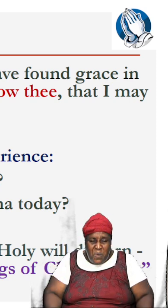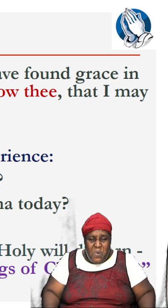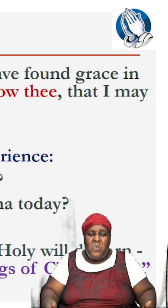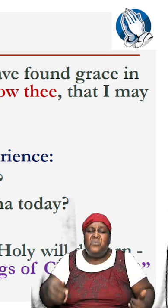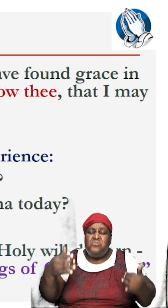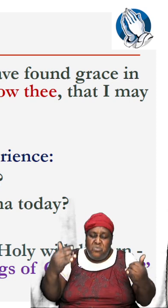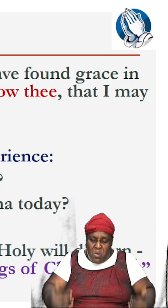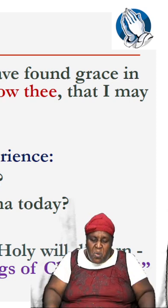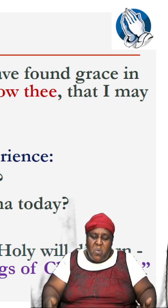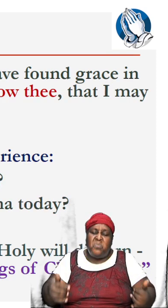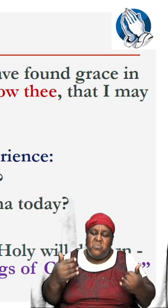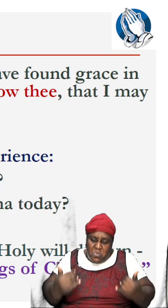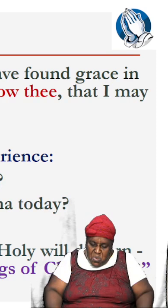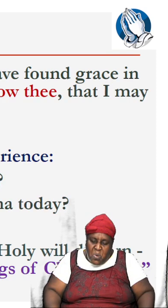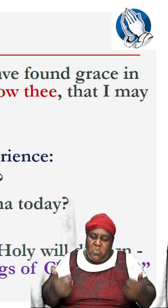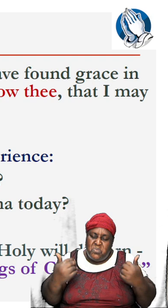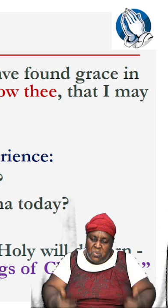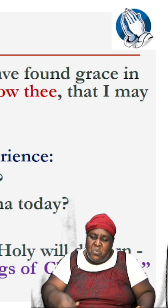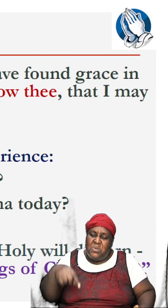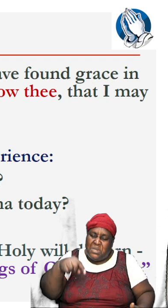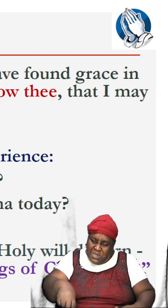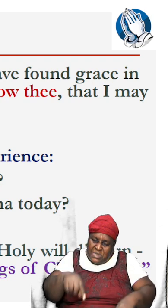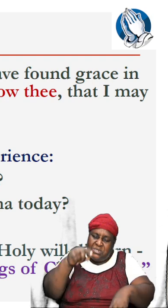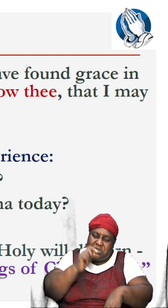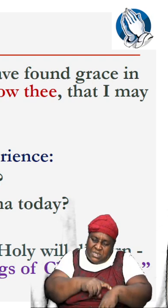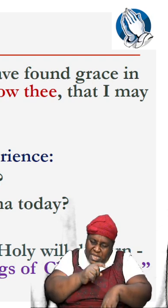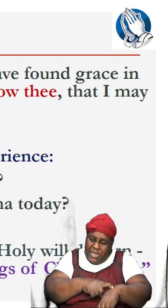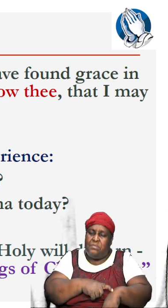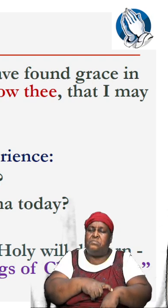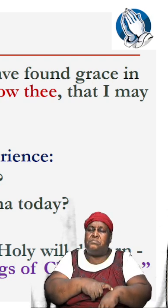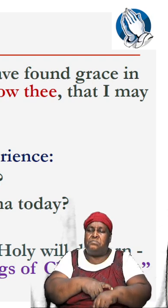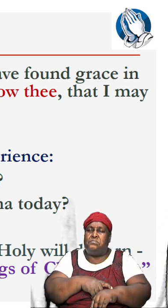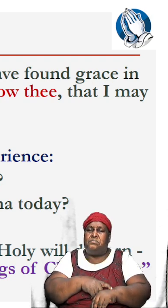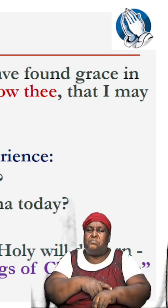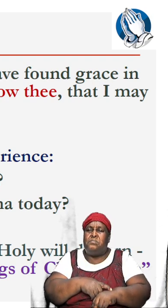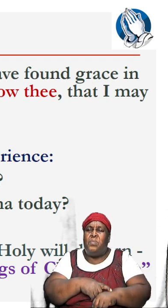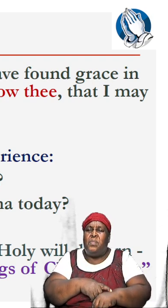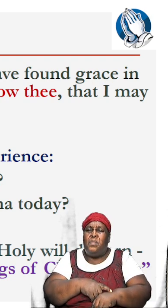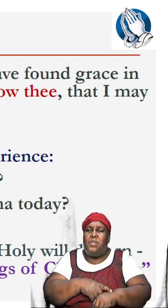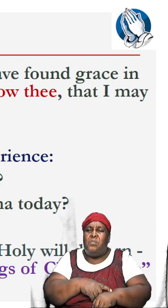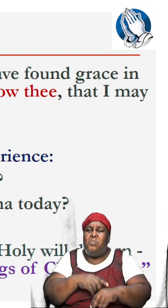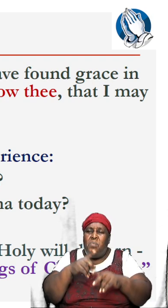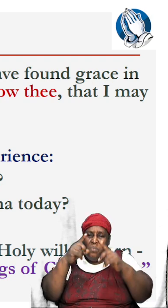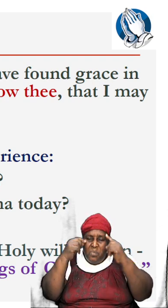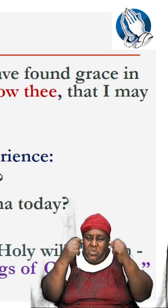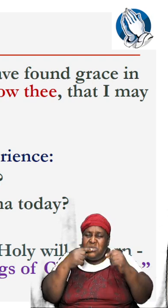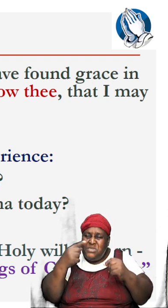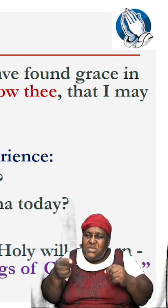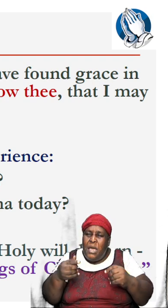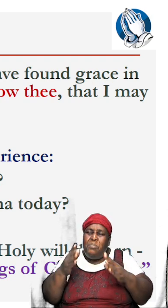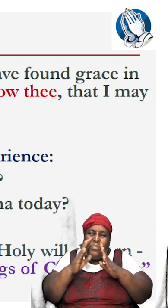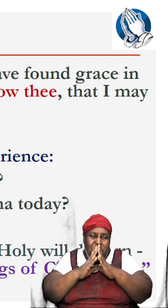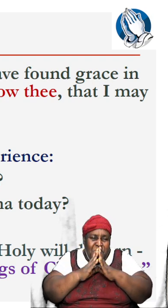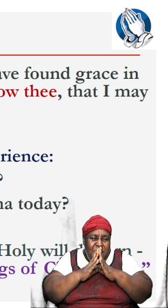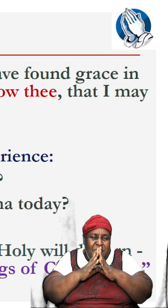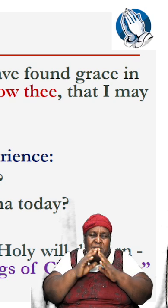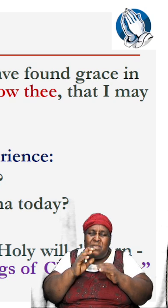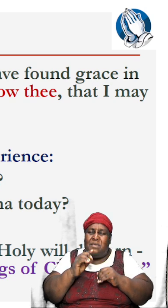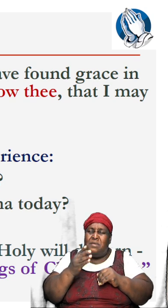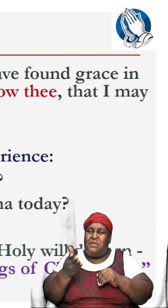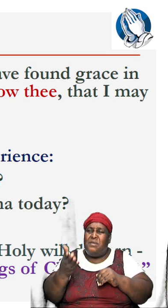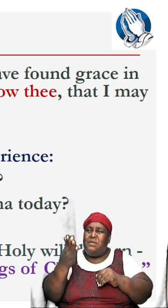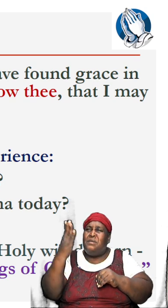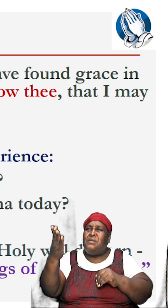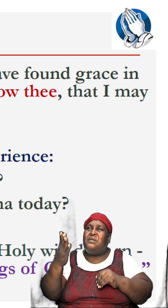this present time, or at this moment. Him say, I pray thee. Him say, if I had found grace in thy